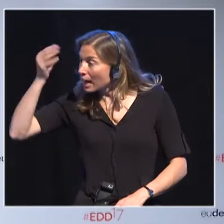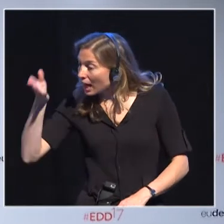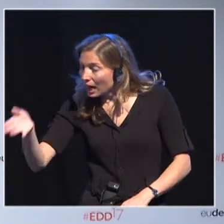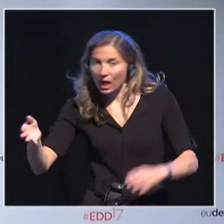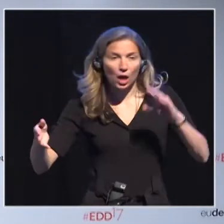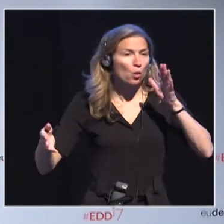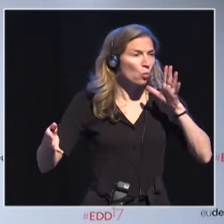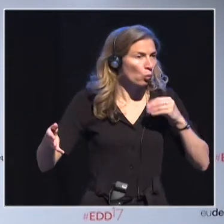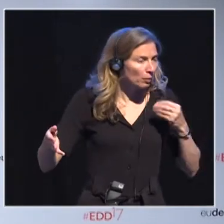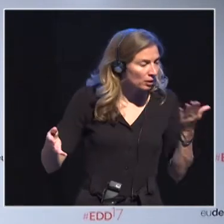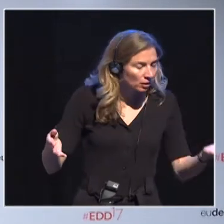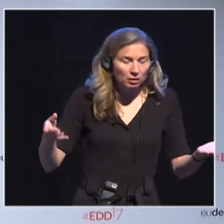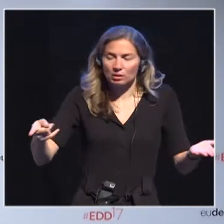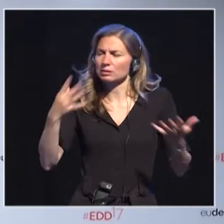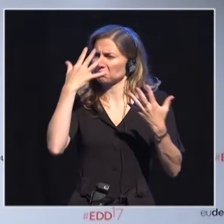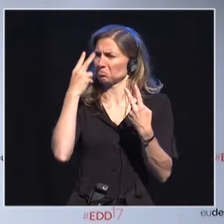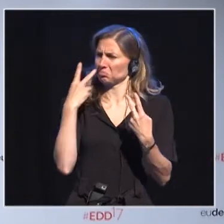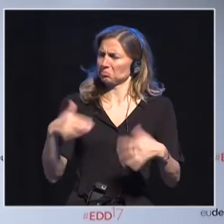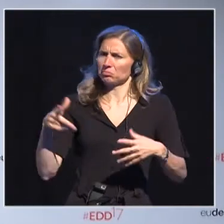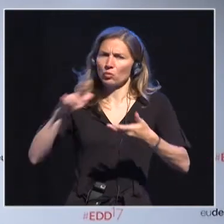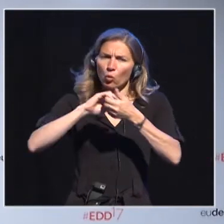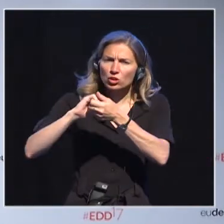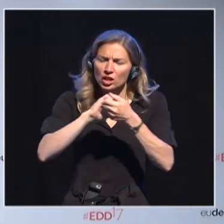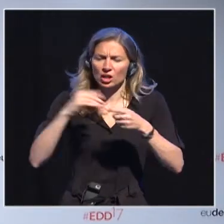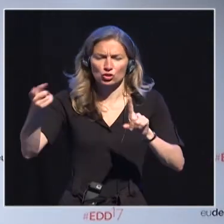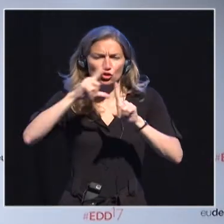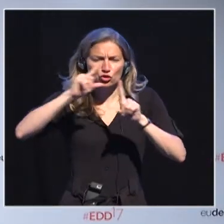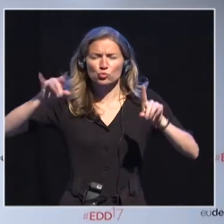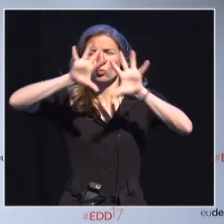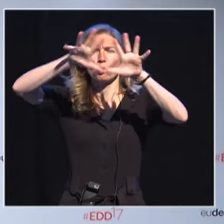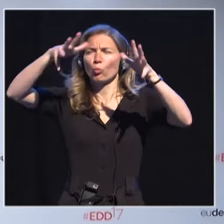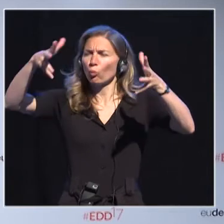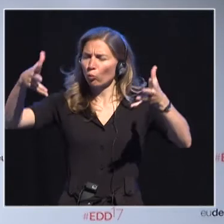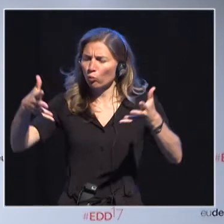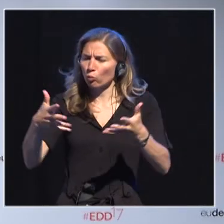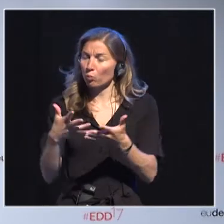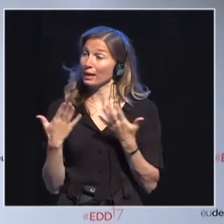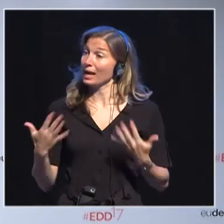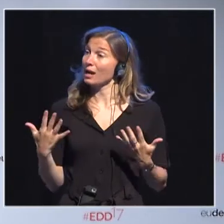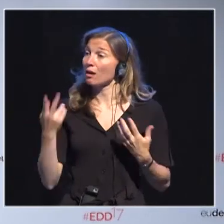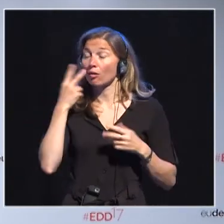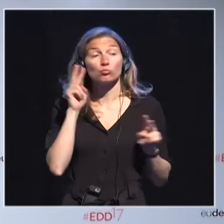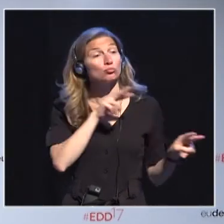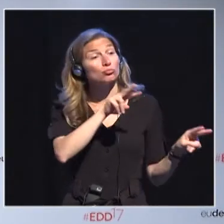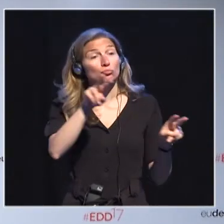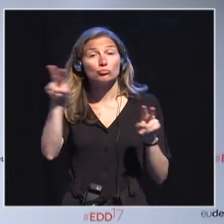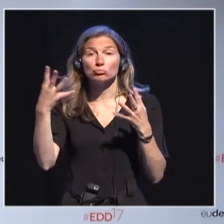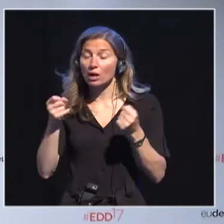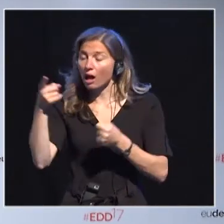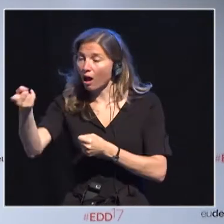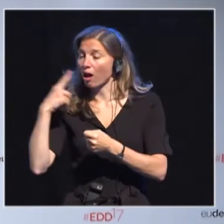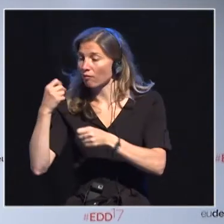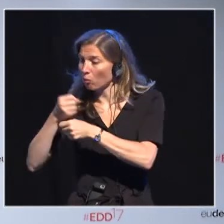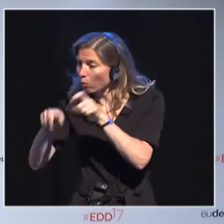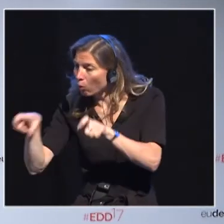IT organizations and digital technologies all over the world looking around their development floors and at their